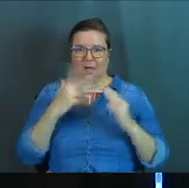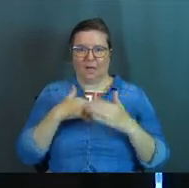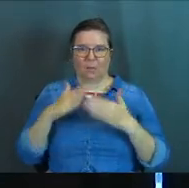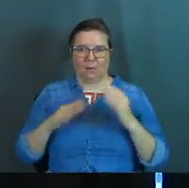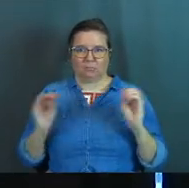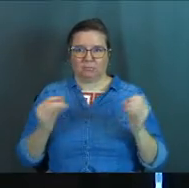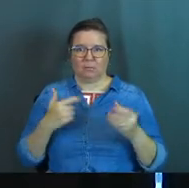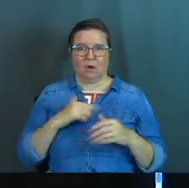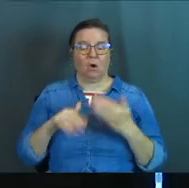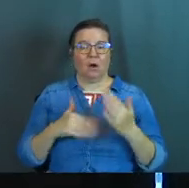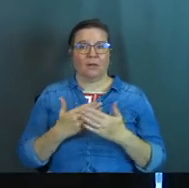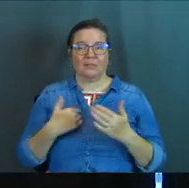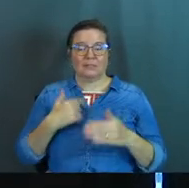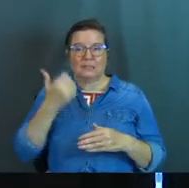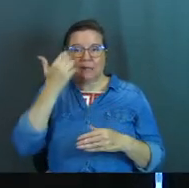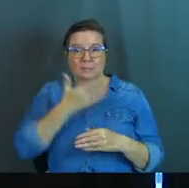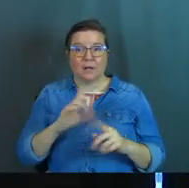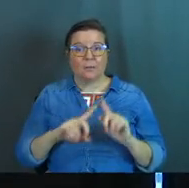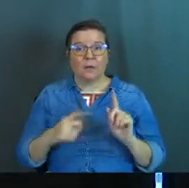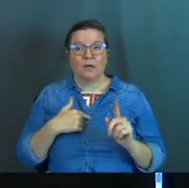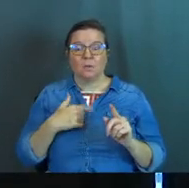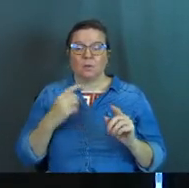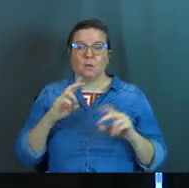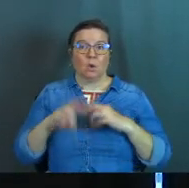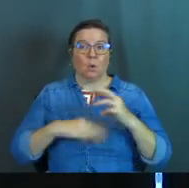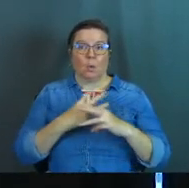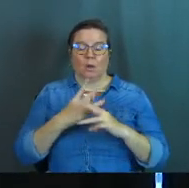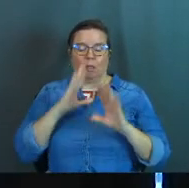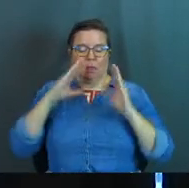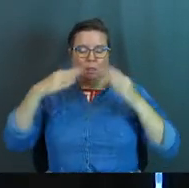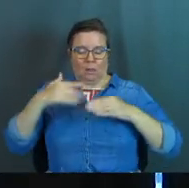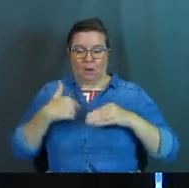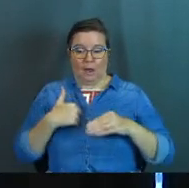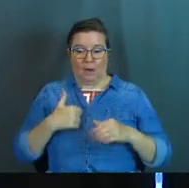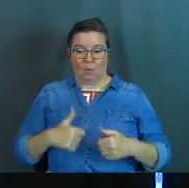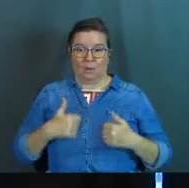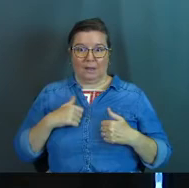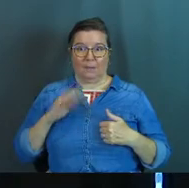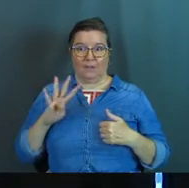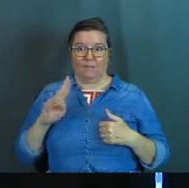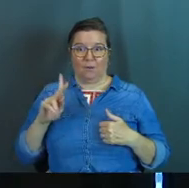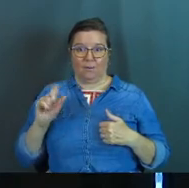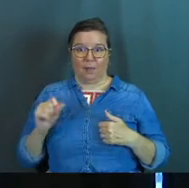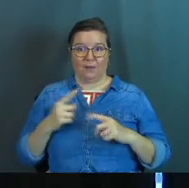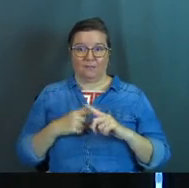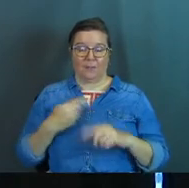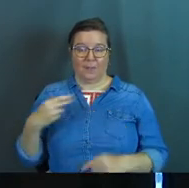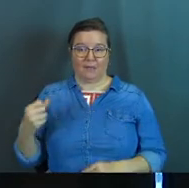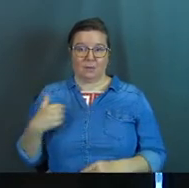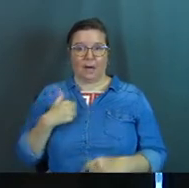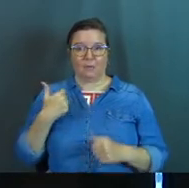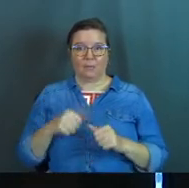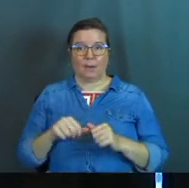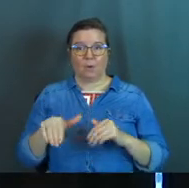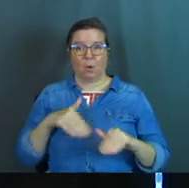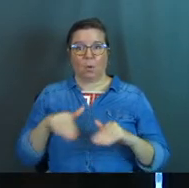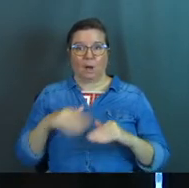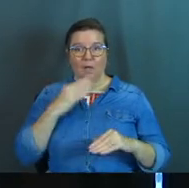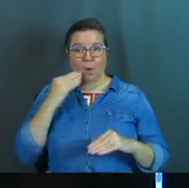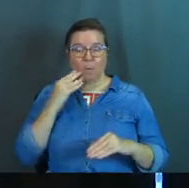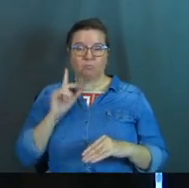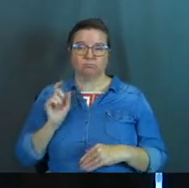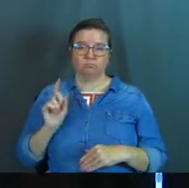the weekend and all this dumb stuff, but it was just the world to me. And we lived about 4 blocks away from the high school. And I remember walking